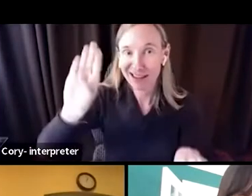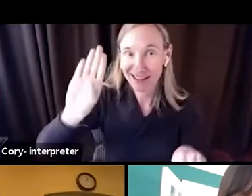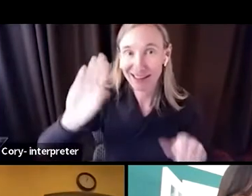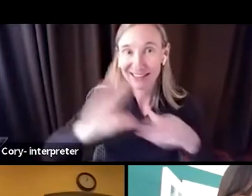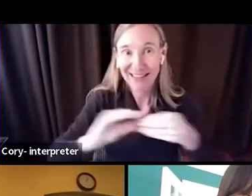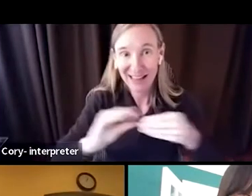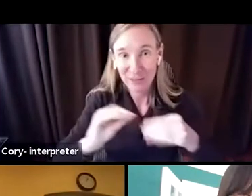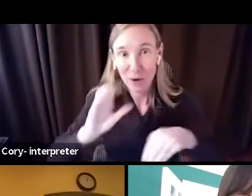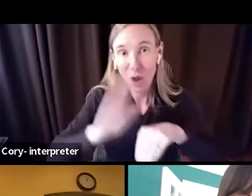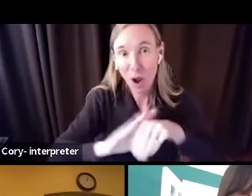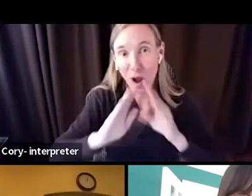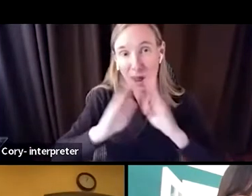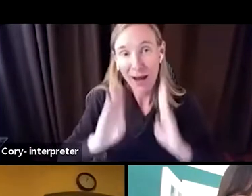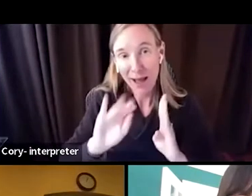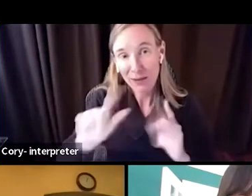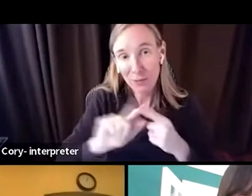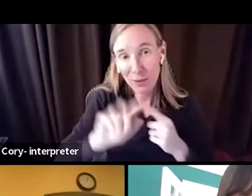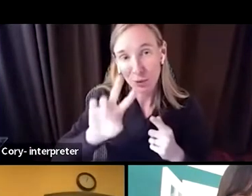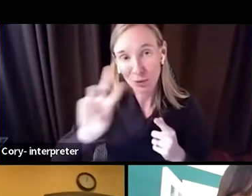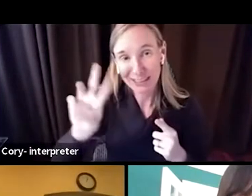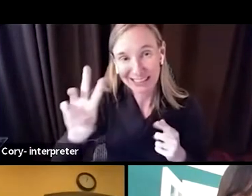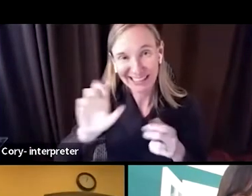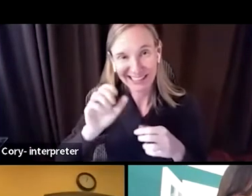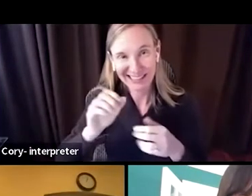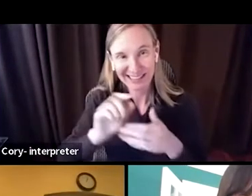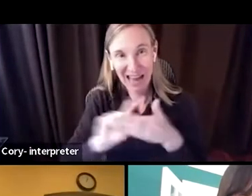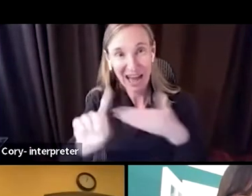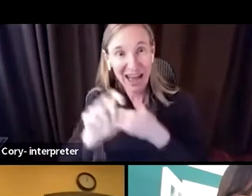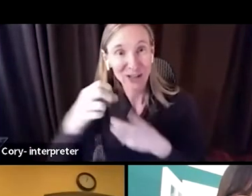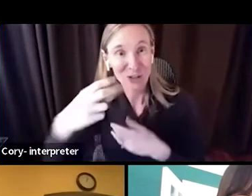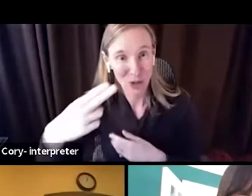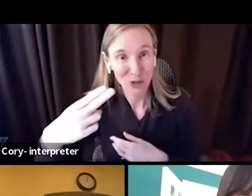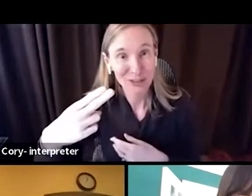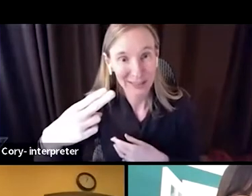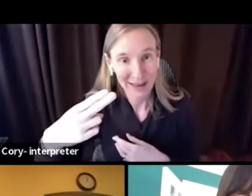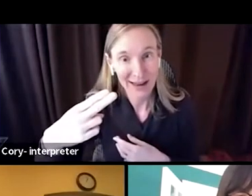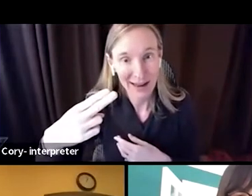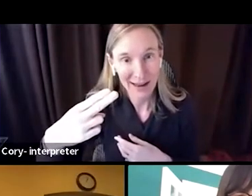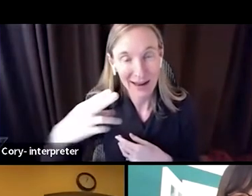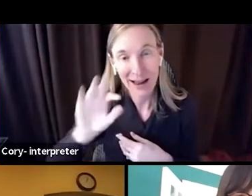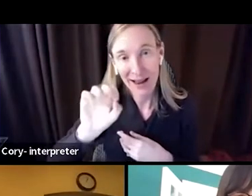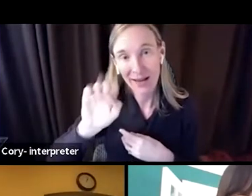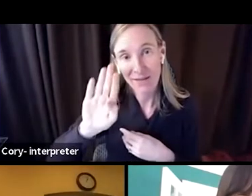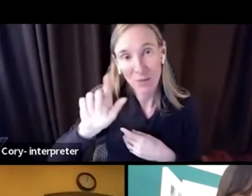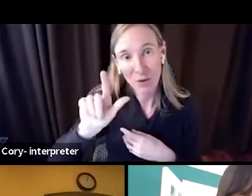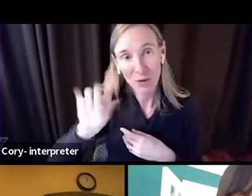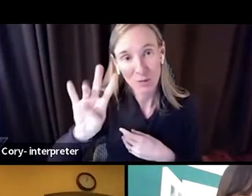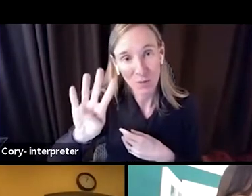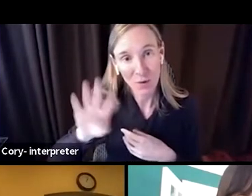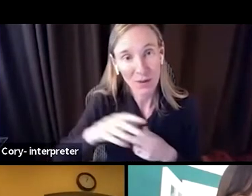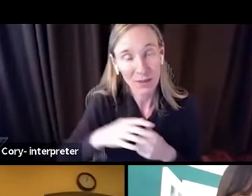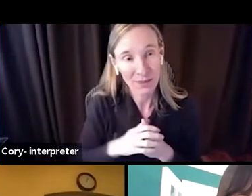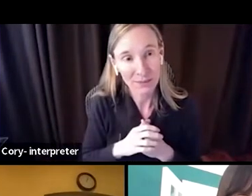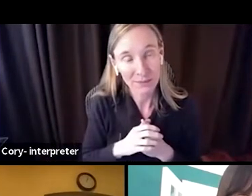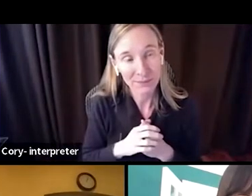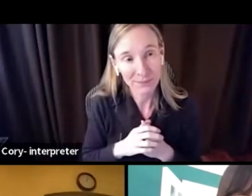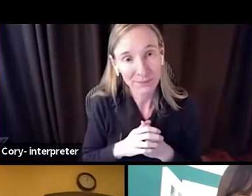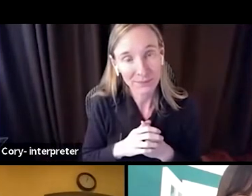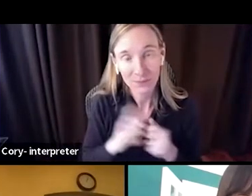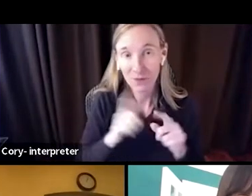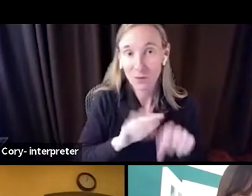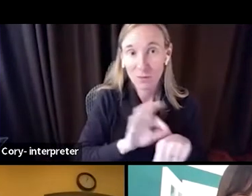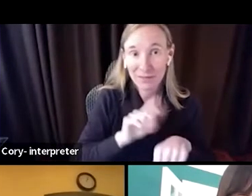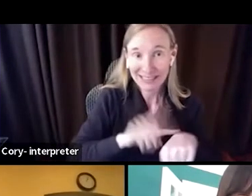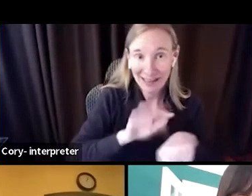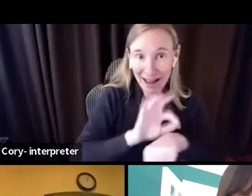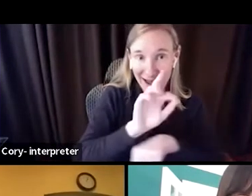266 next Thursday, February 24th, from 9